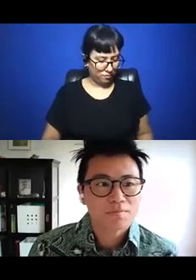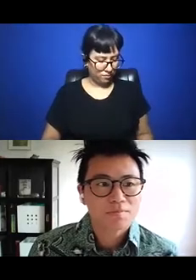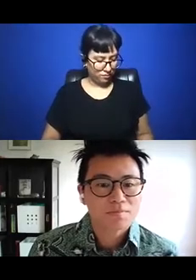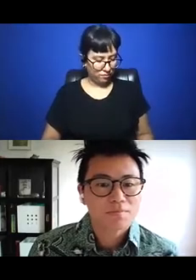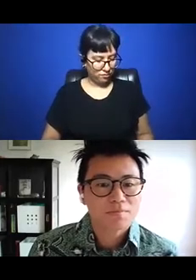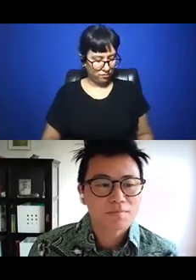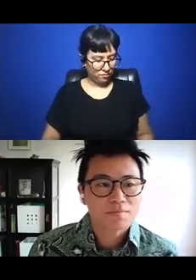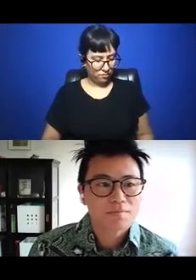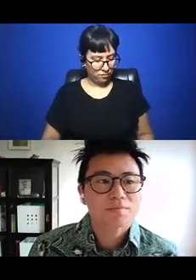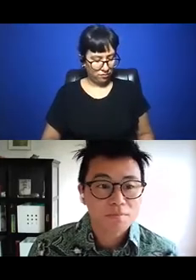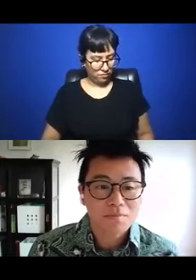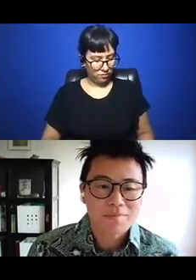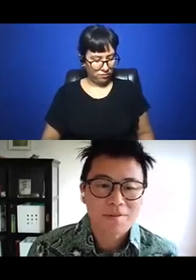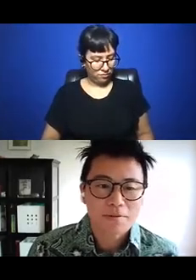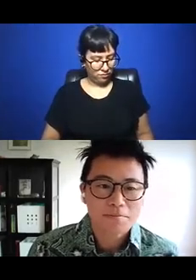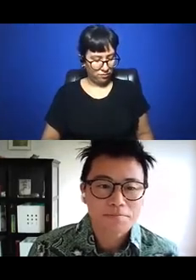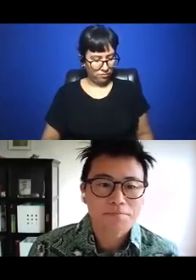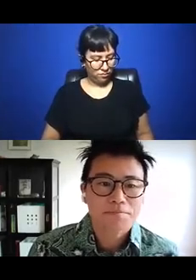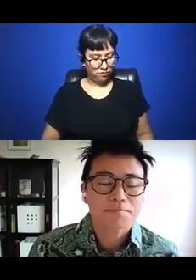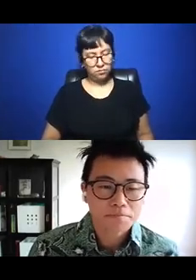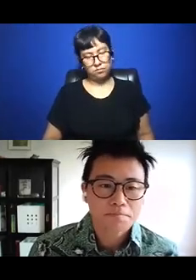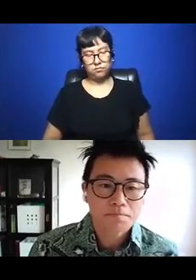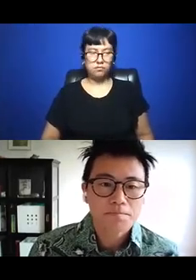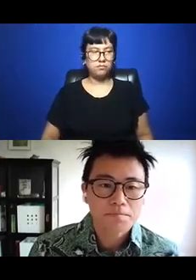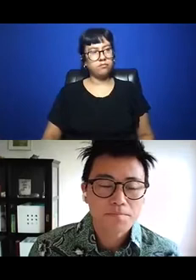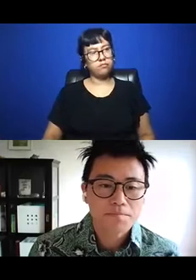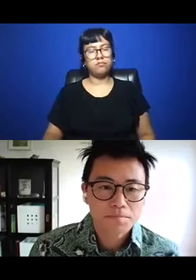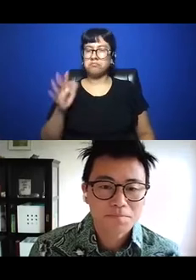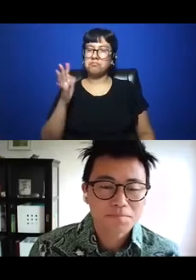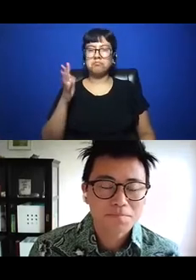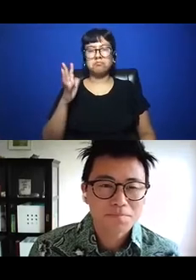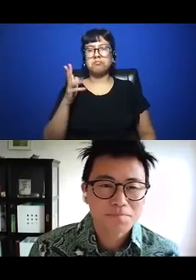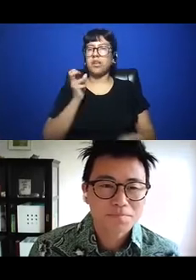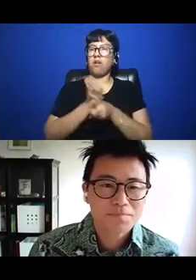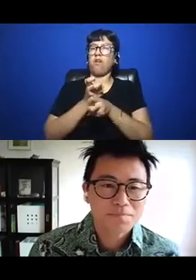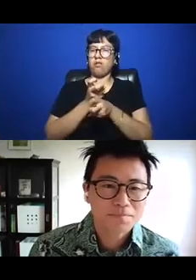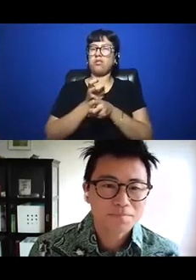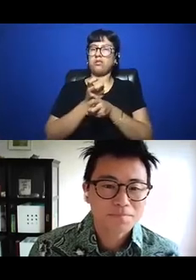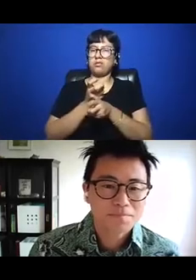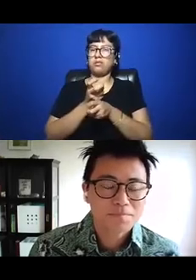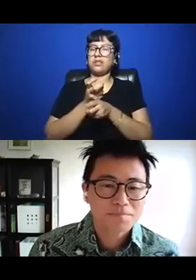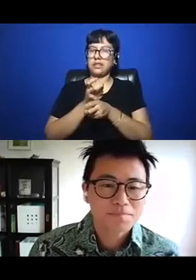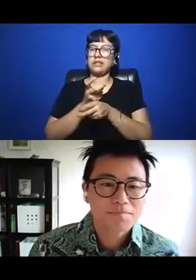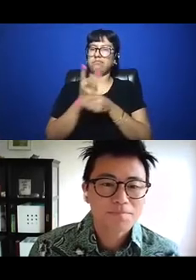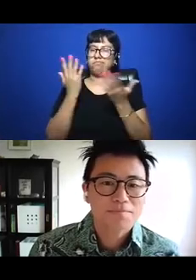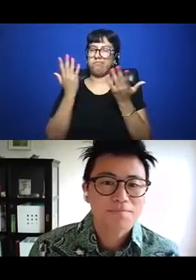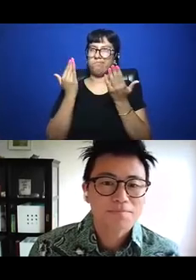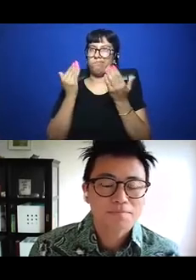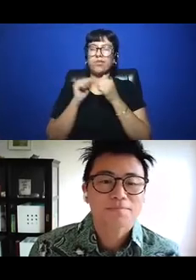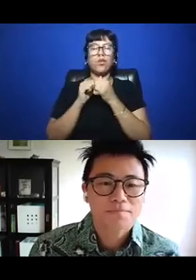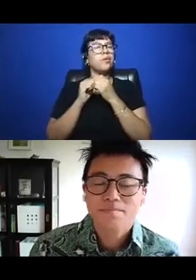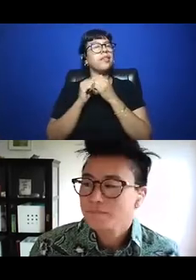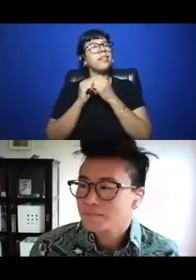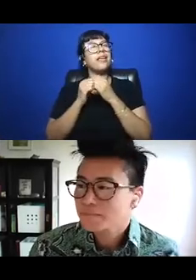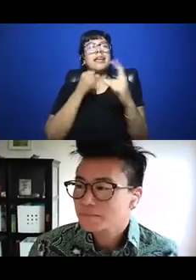So we had a little bit of a harder time with the impact